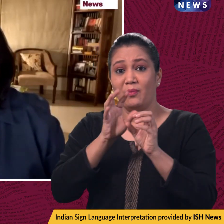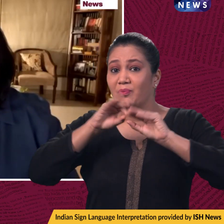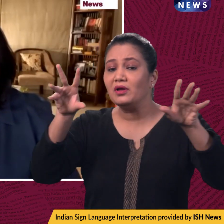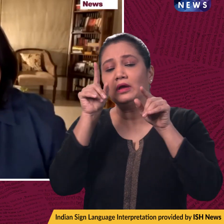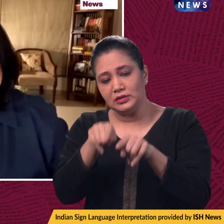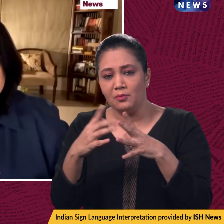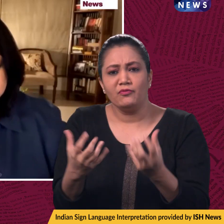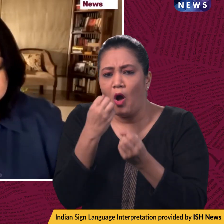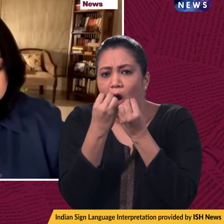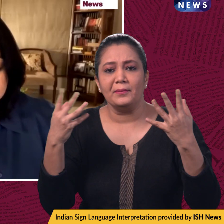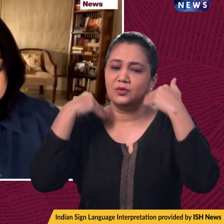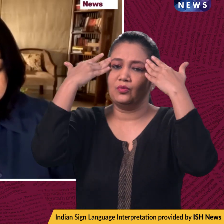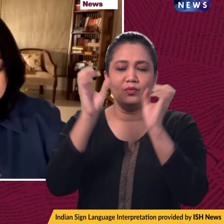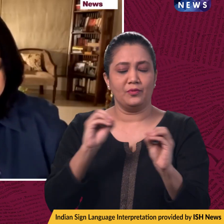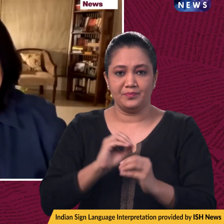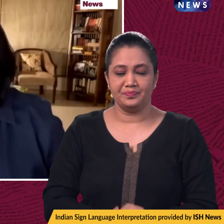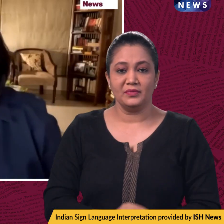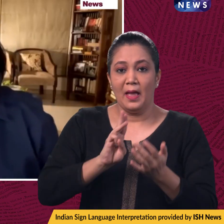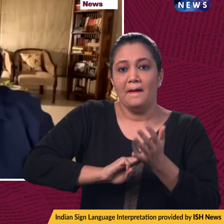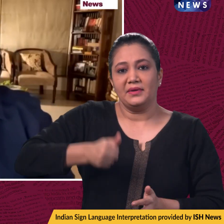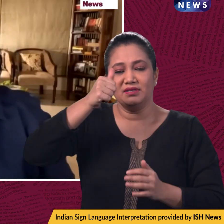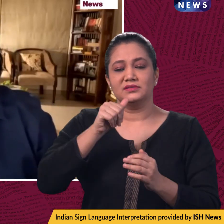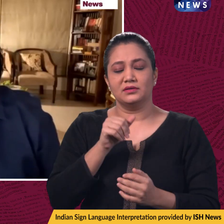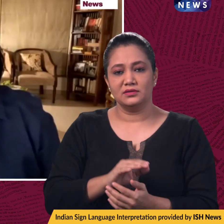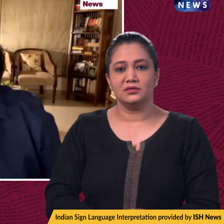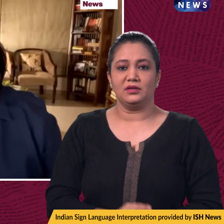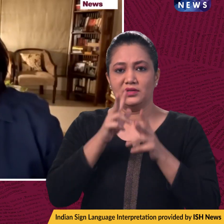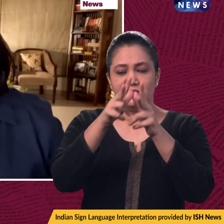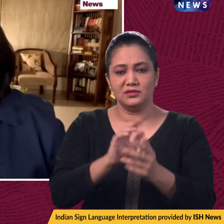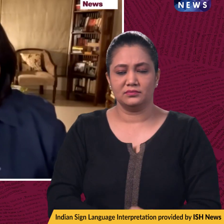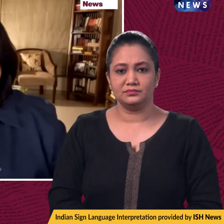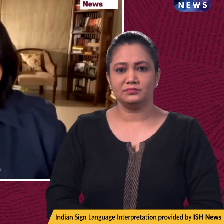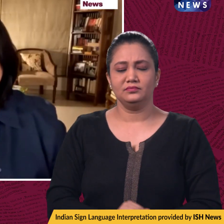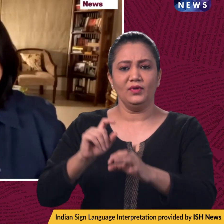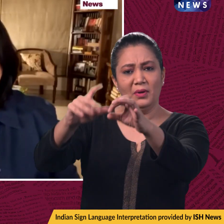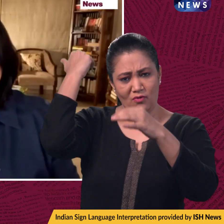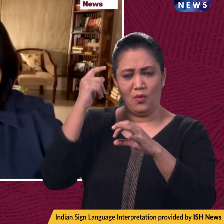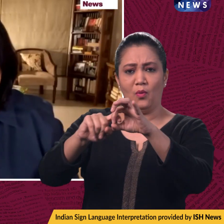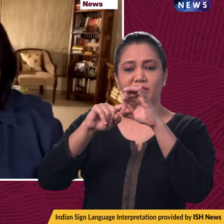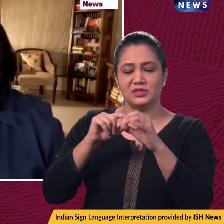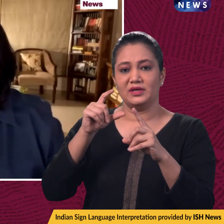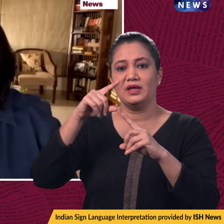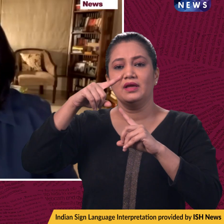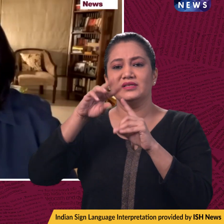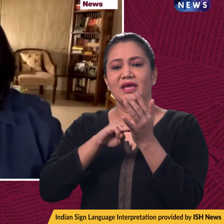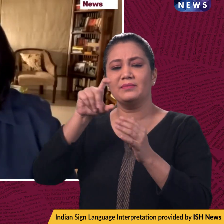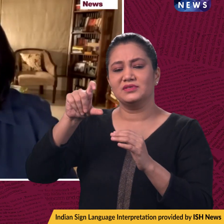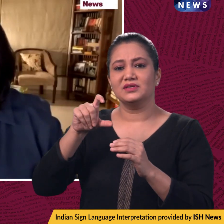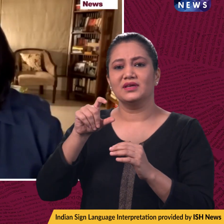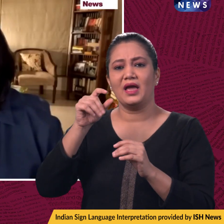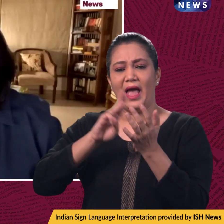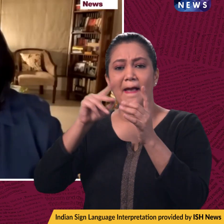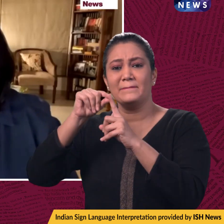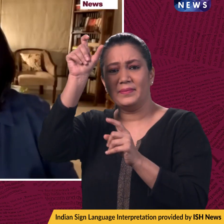last year. The Minister of State for Jal Shakti informed Rajya Sabha this in response to a question posed by TMC MP Derek